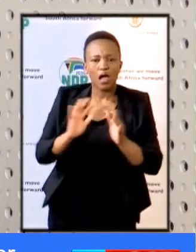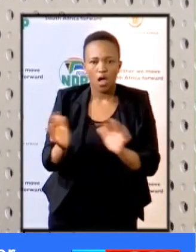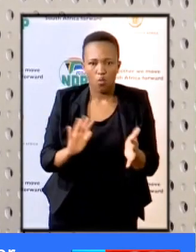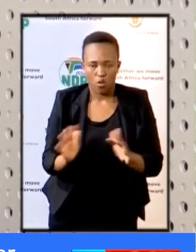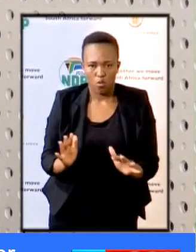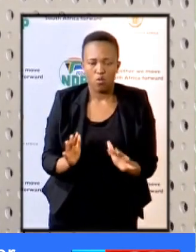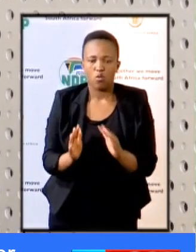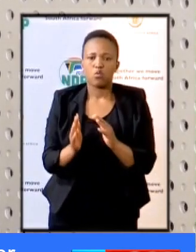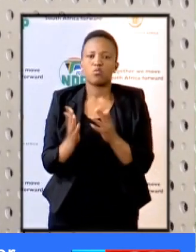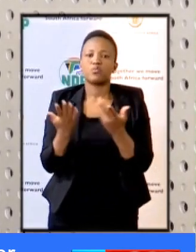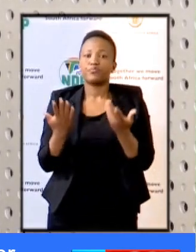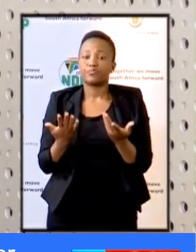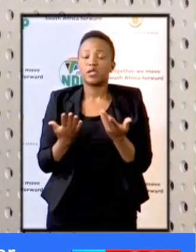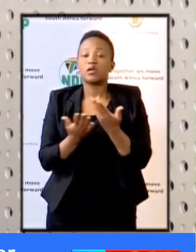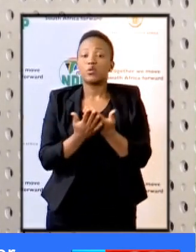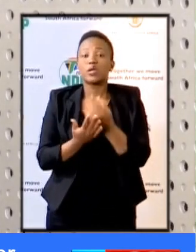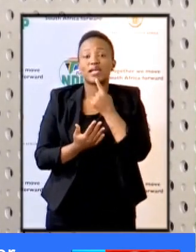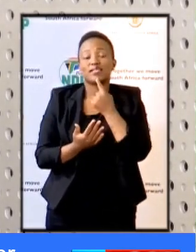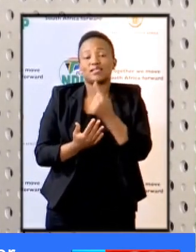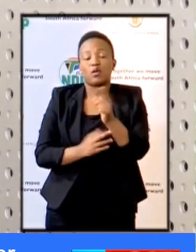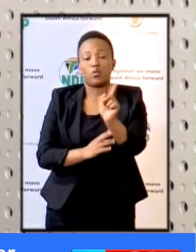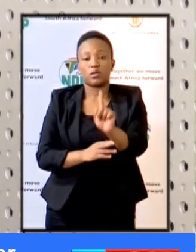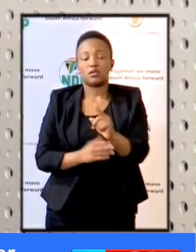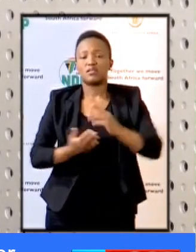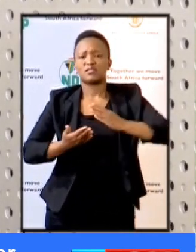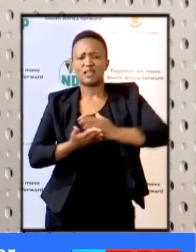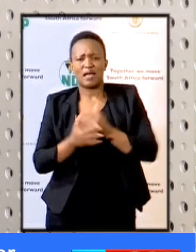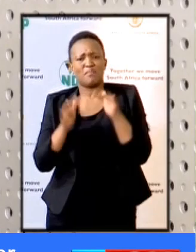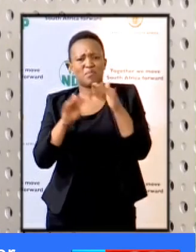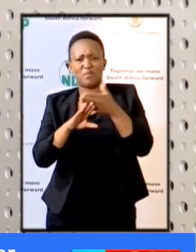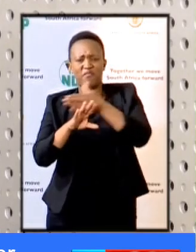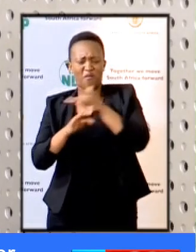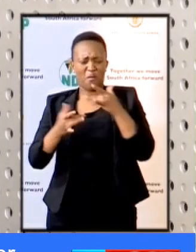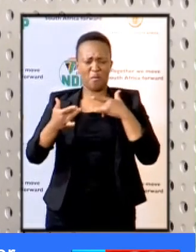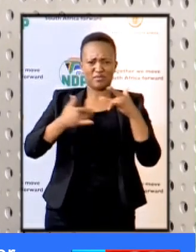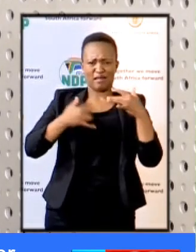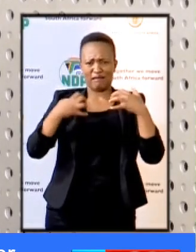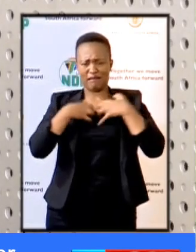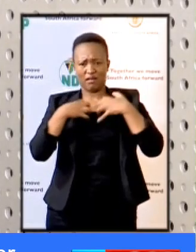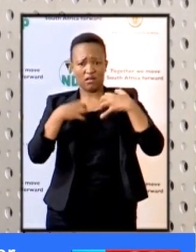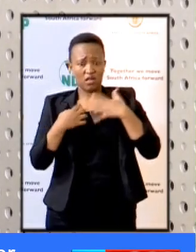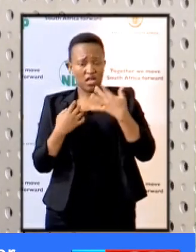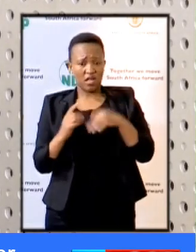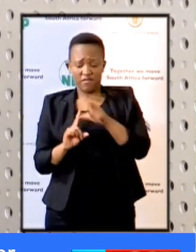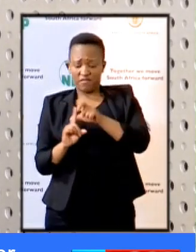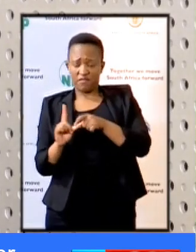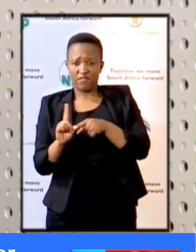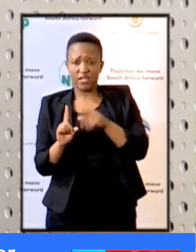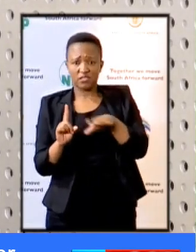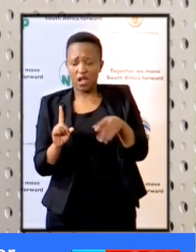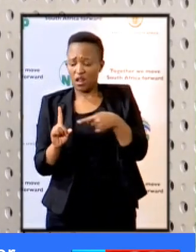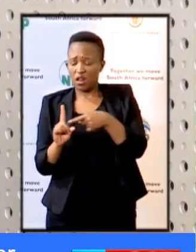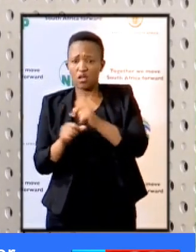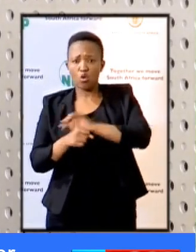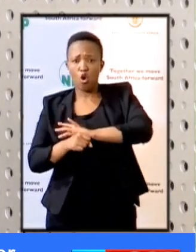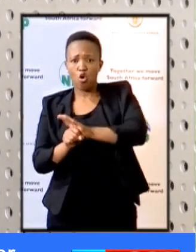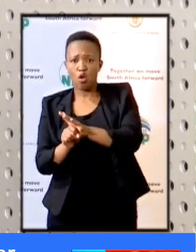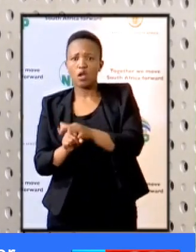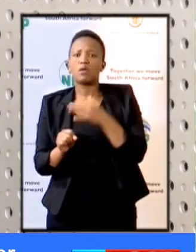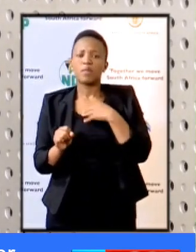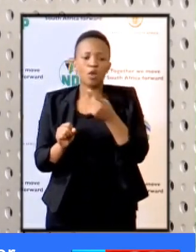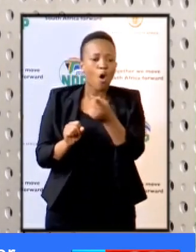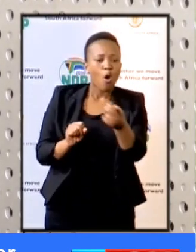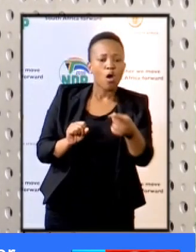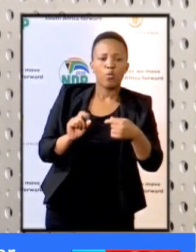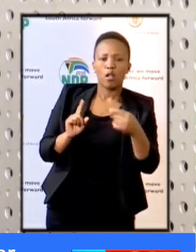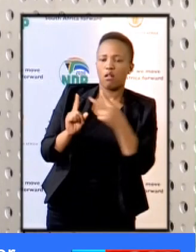we can confidently say, because some people are concerned to say if a child has been infected with corona, kids will call him corona. We've had to